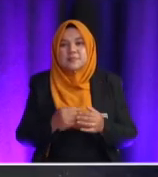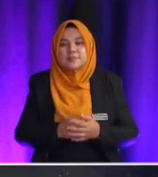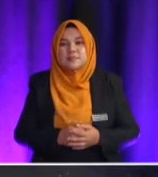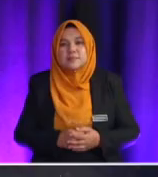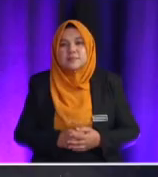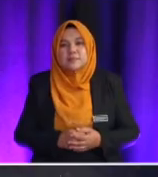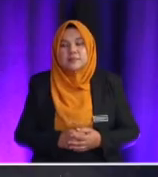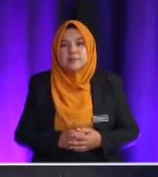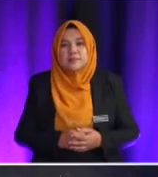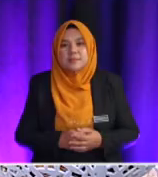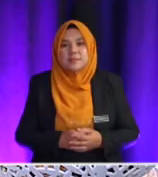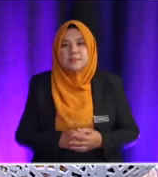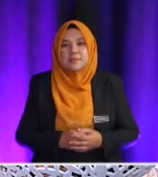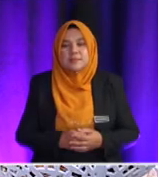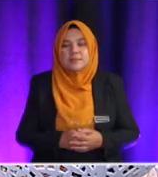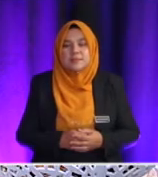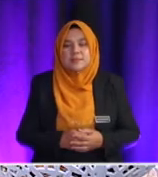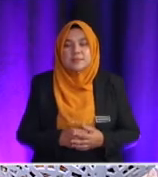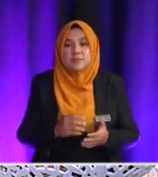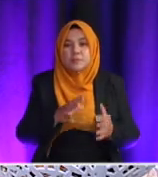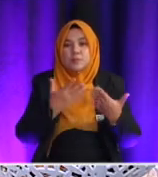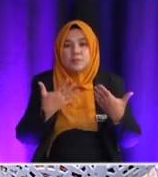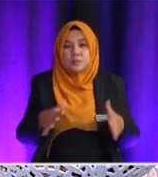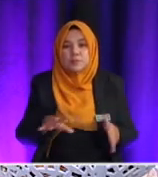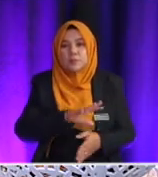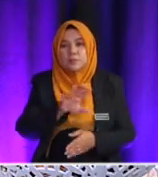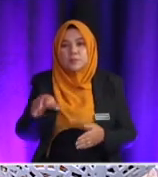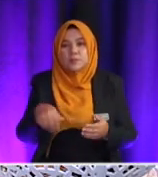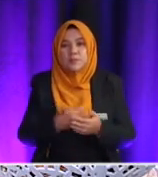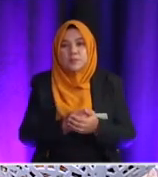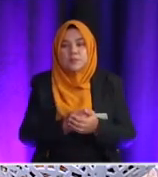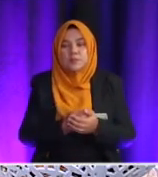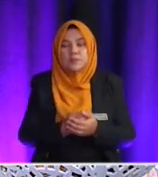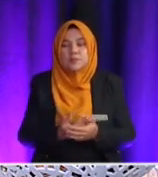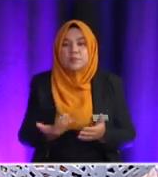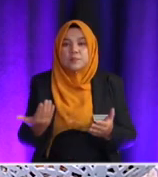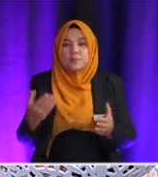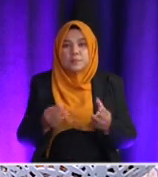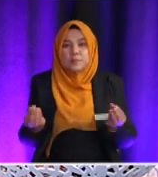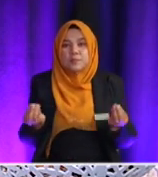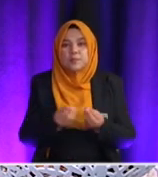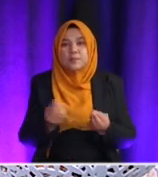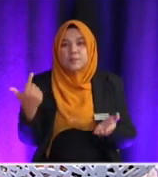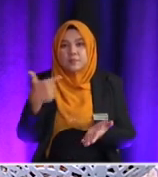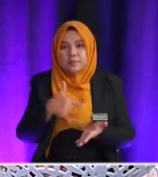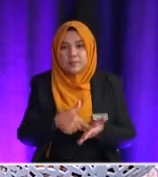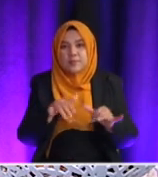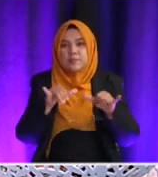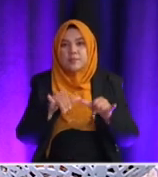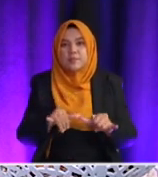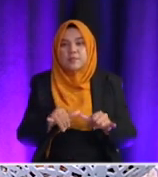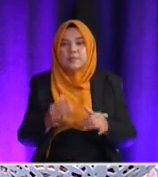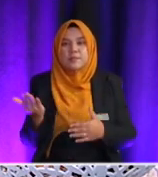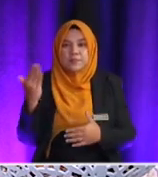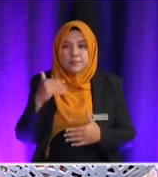Yes. Mm-hmm. All right, teacher, now that we've done our exercises for that segment, we're going to have more as well. But stay tuned to EduwebTV. We'll be right